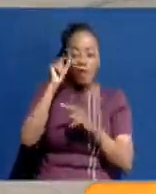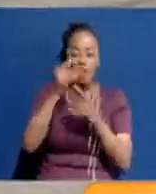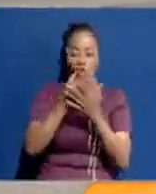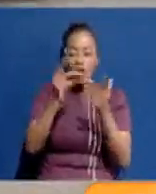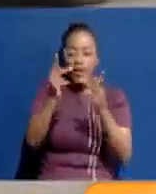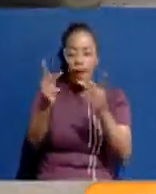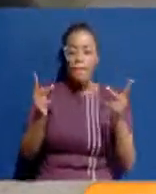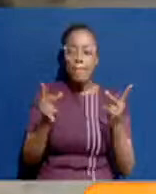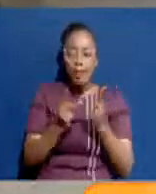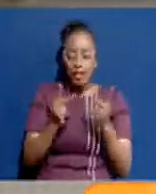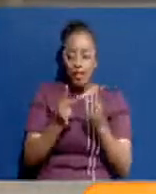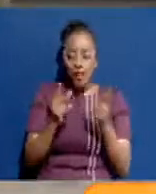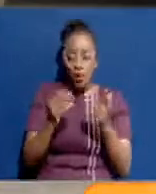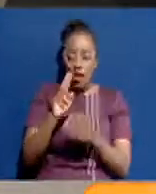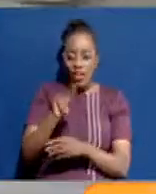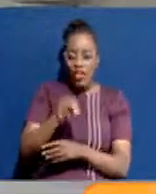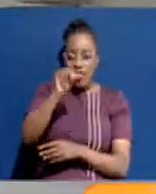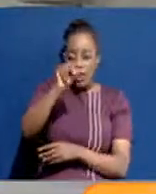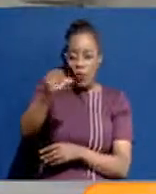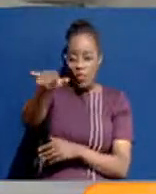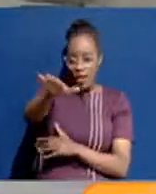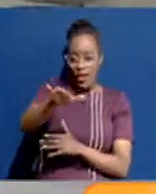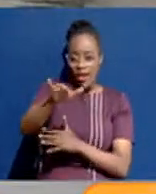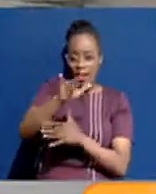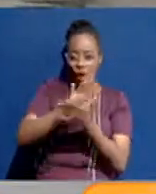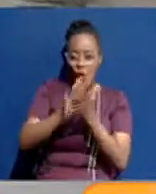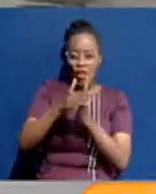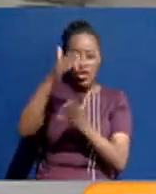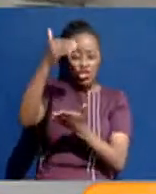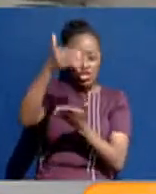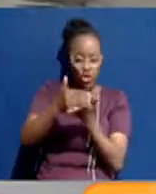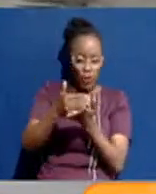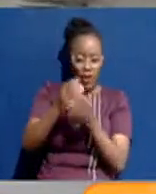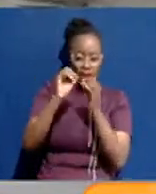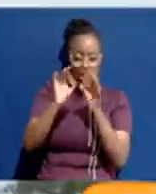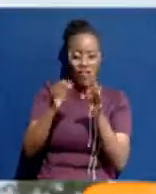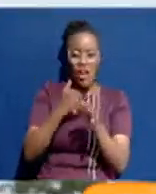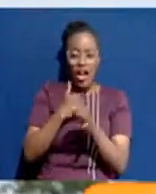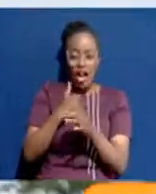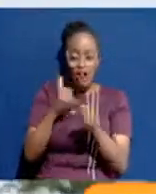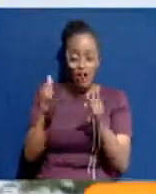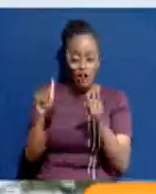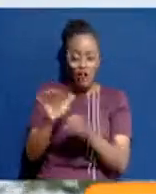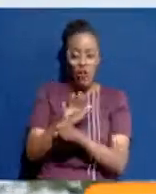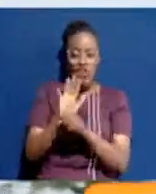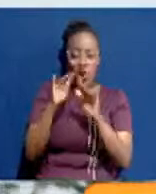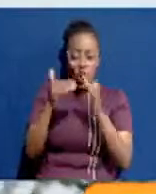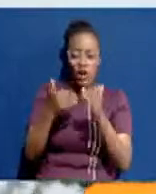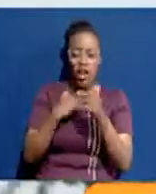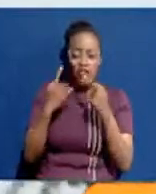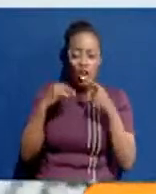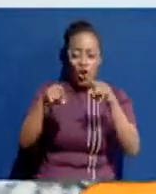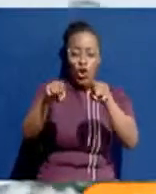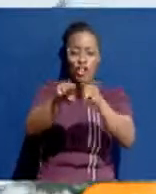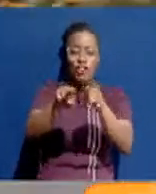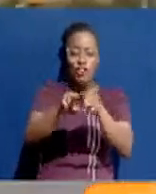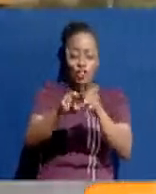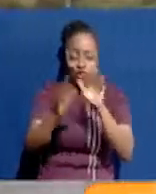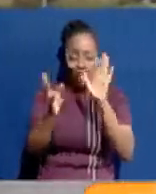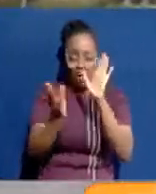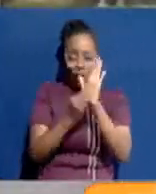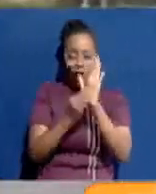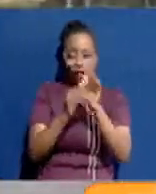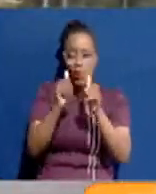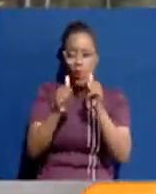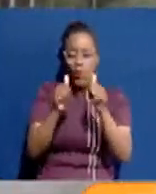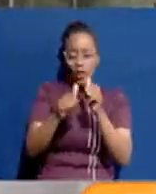of the country along the northern corridor without being stopped if they have completed, or rather complied with a set axle